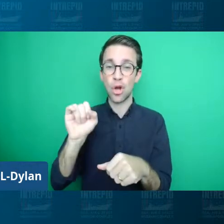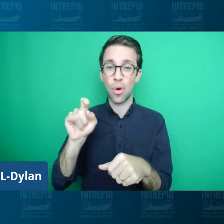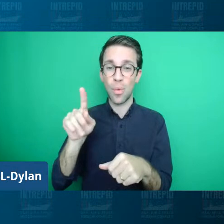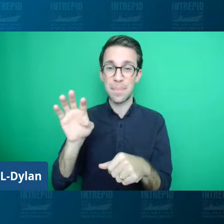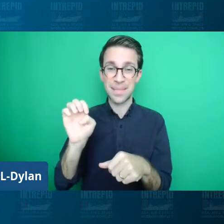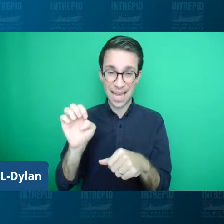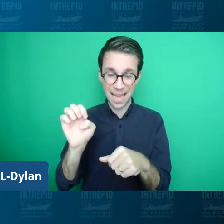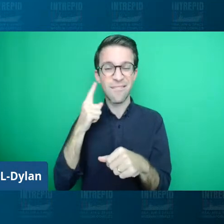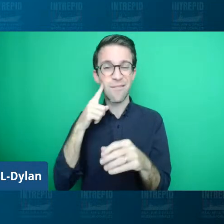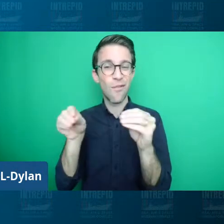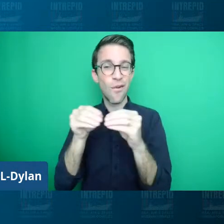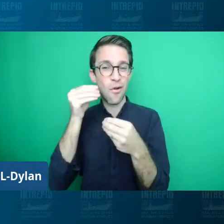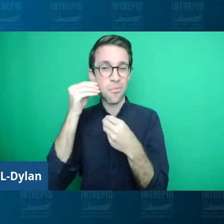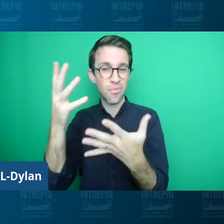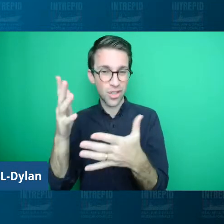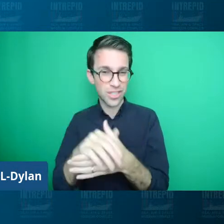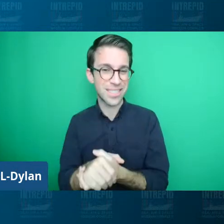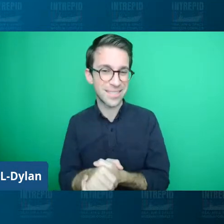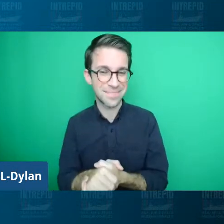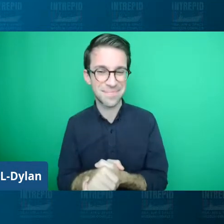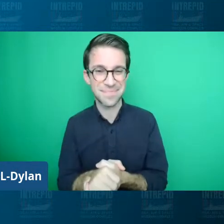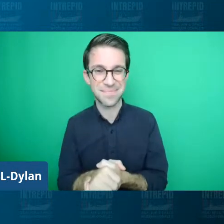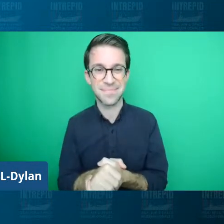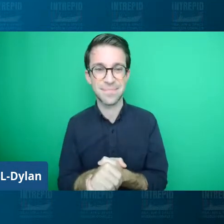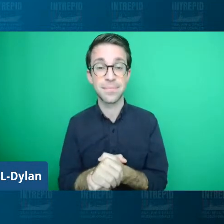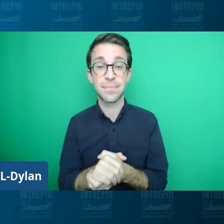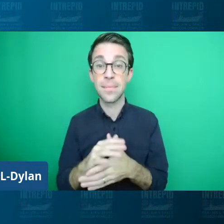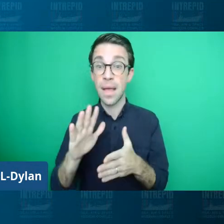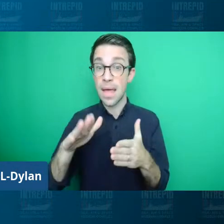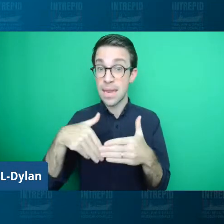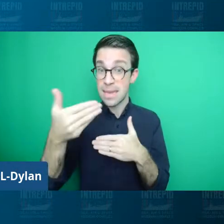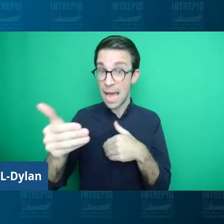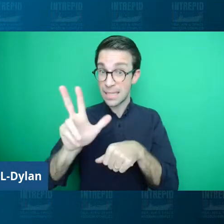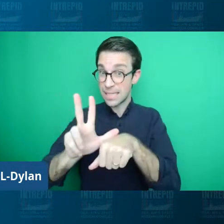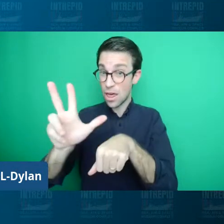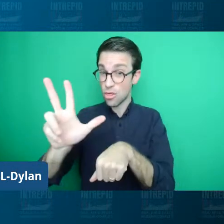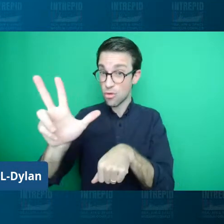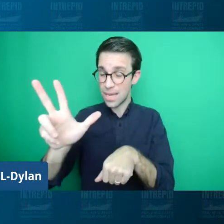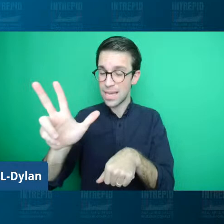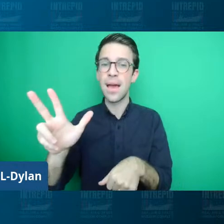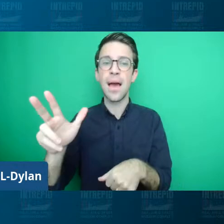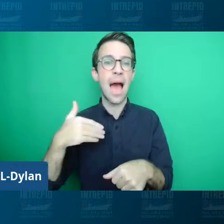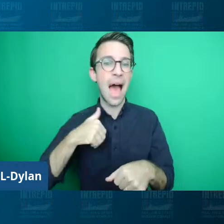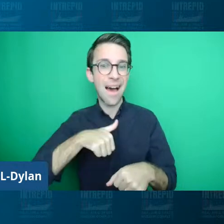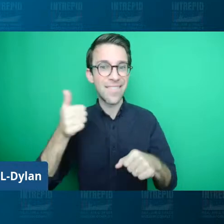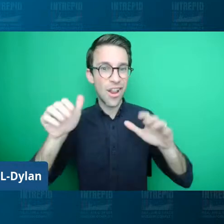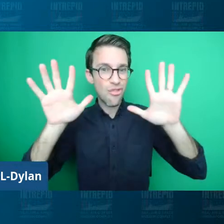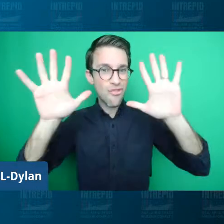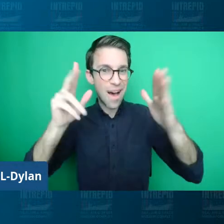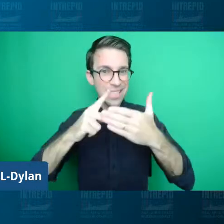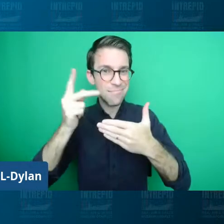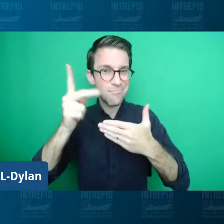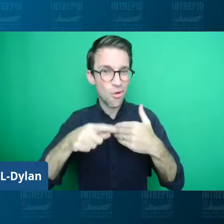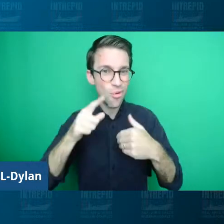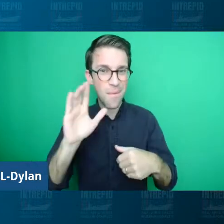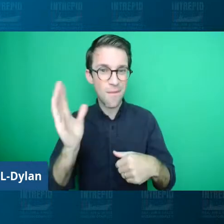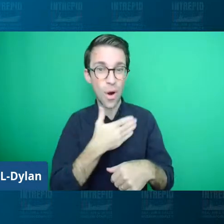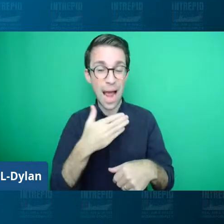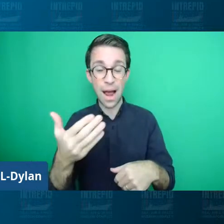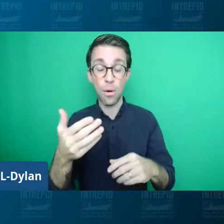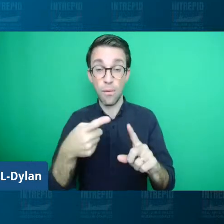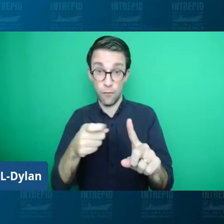intrepidmuseum.org/education for more information and to register. Now, coming up at 3 p.m., we have another awesome program from our